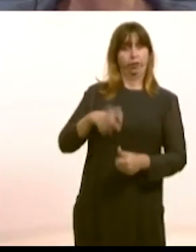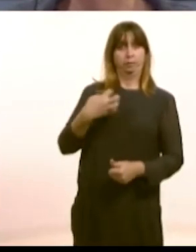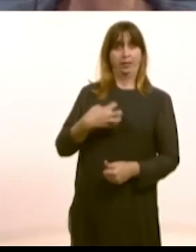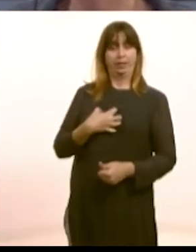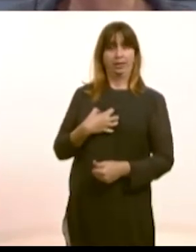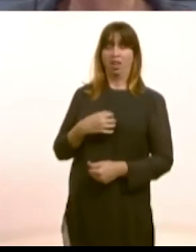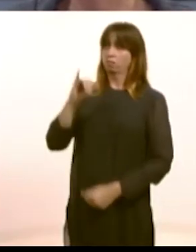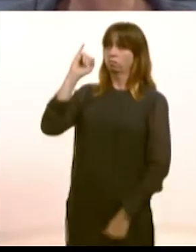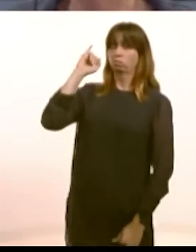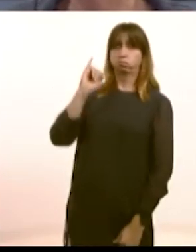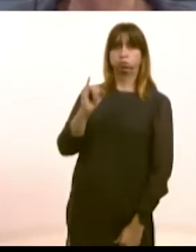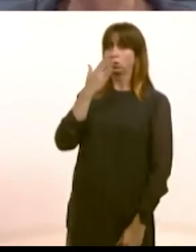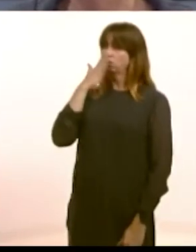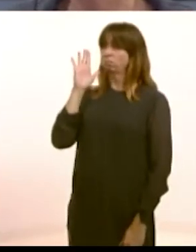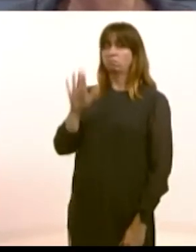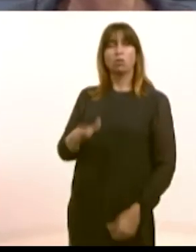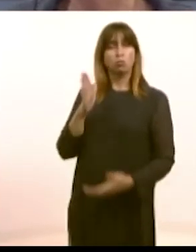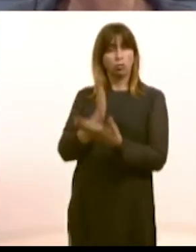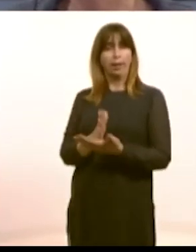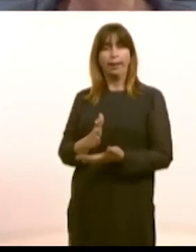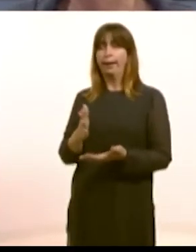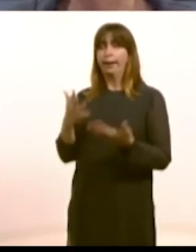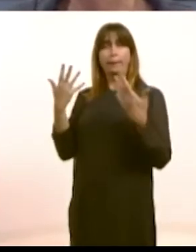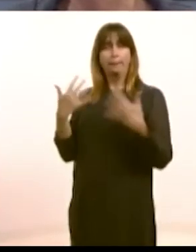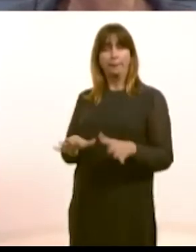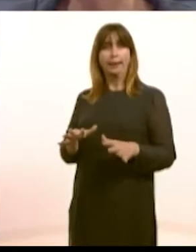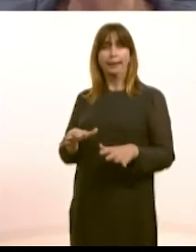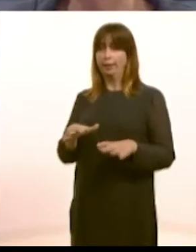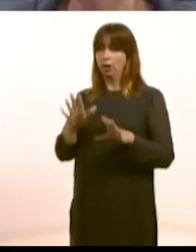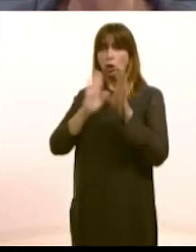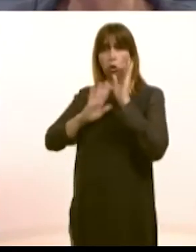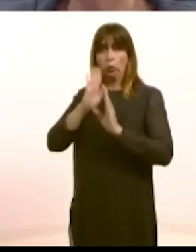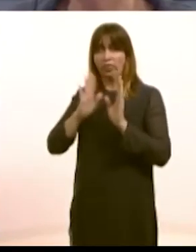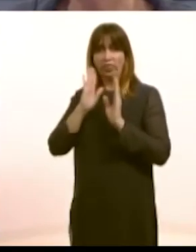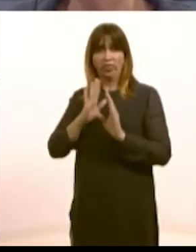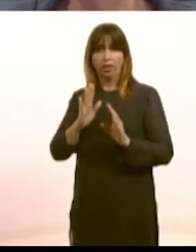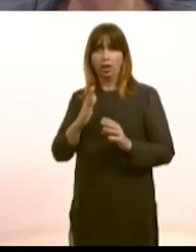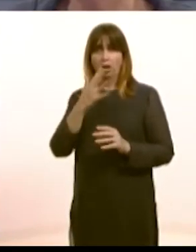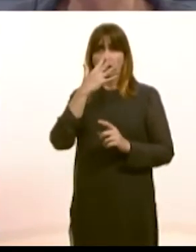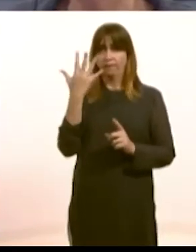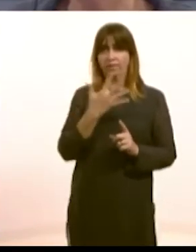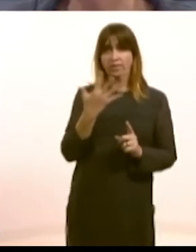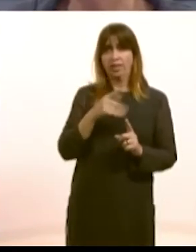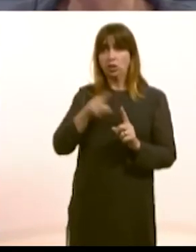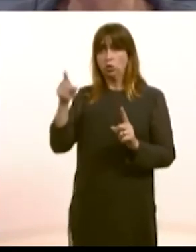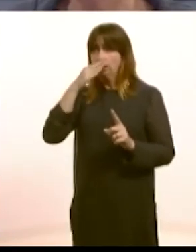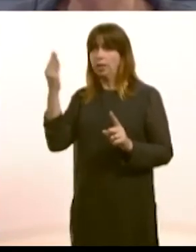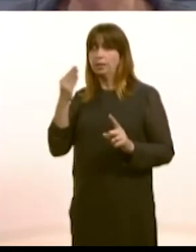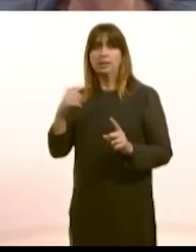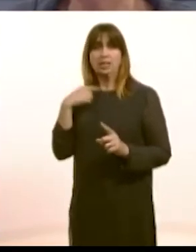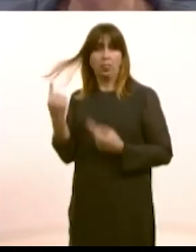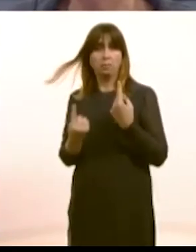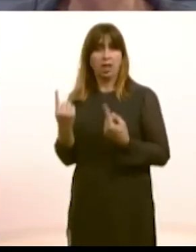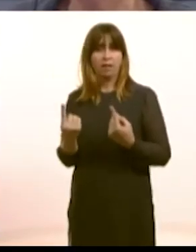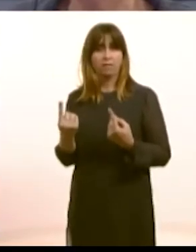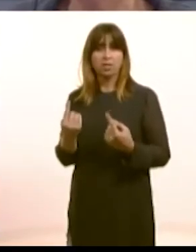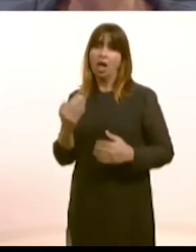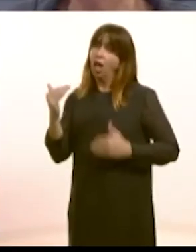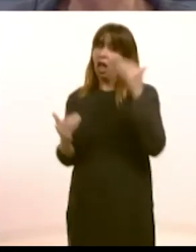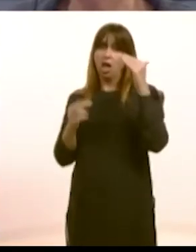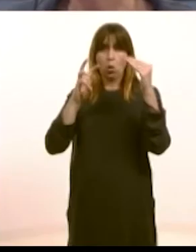make it into the system. The mortality rate for teenagers between 15 and 19 years old is higher in